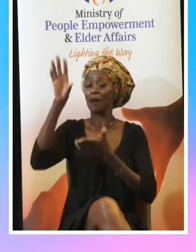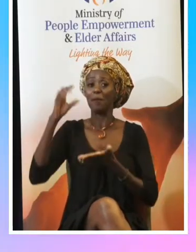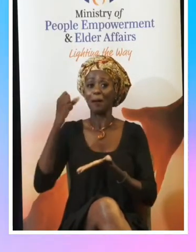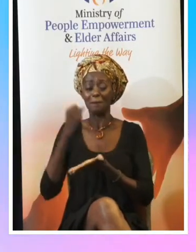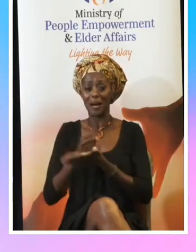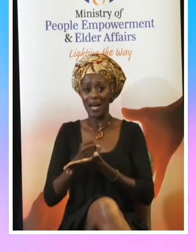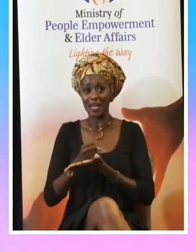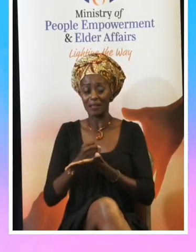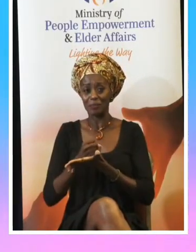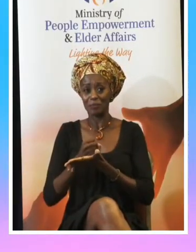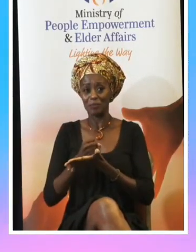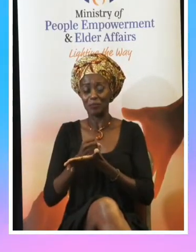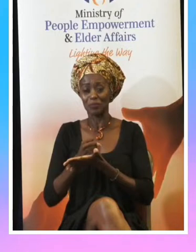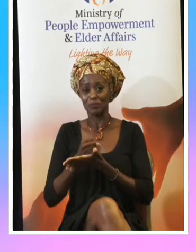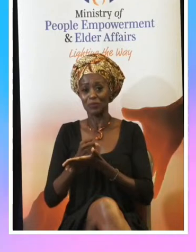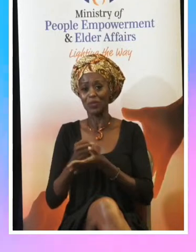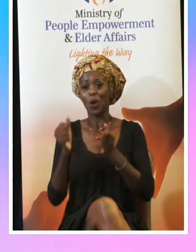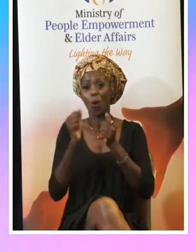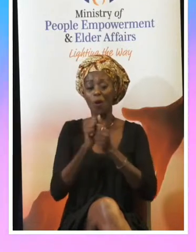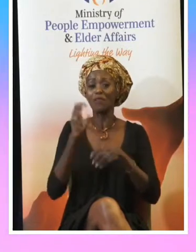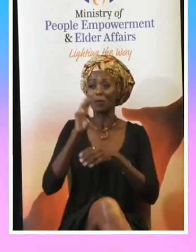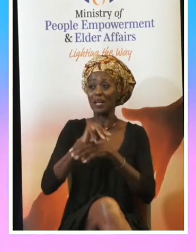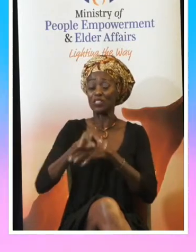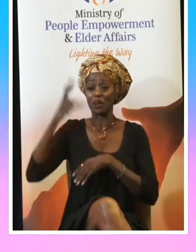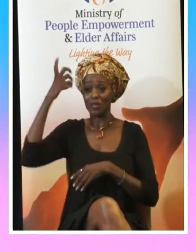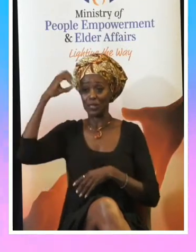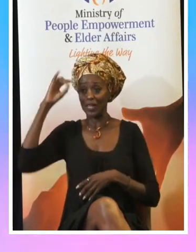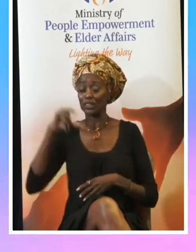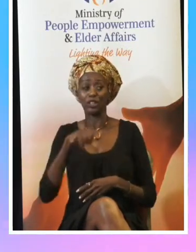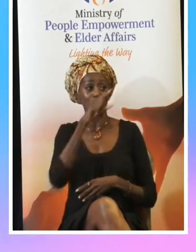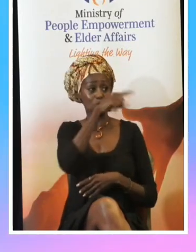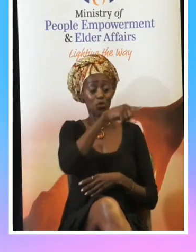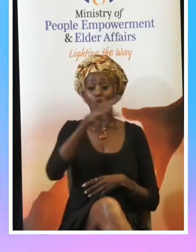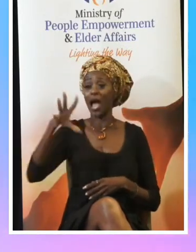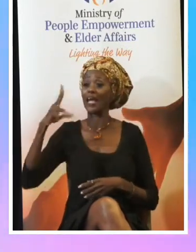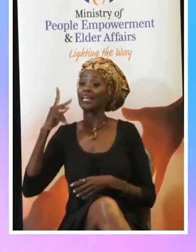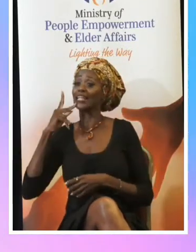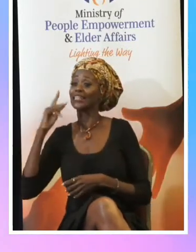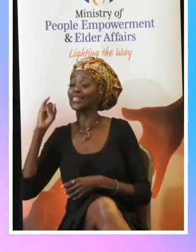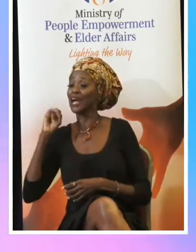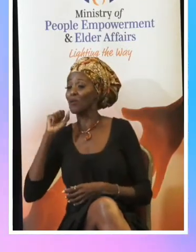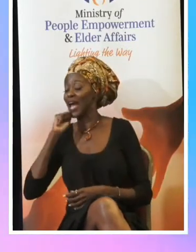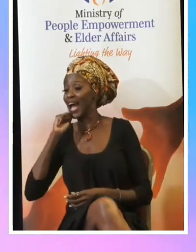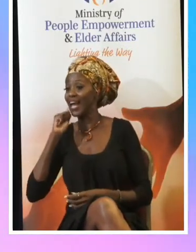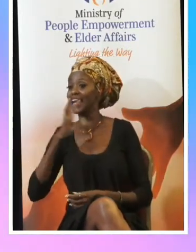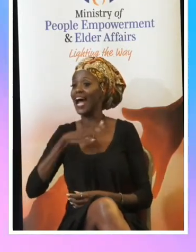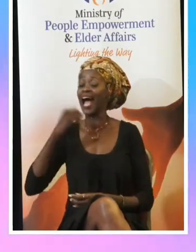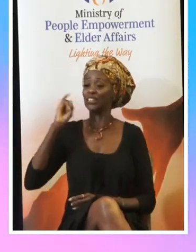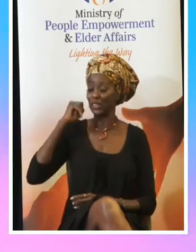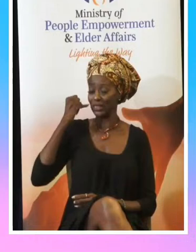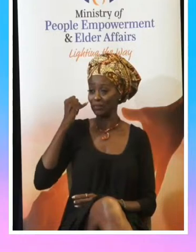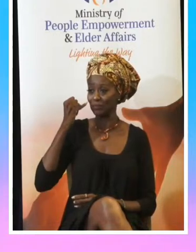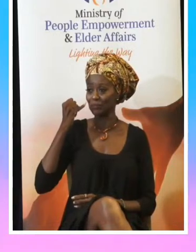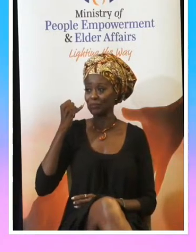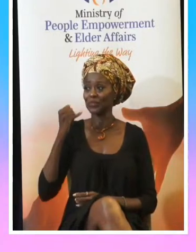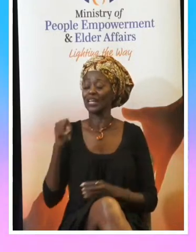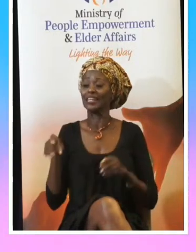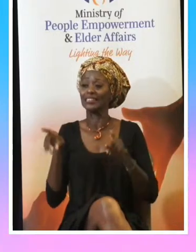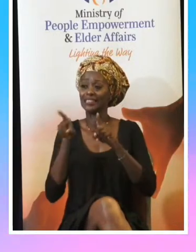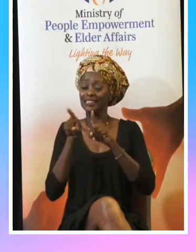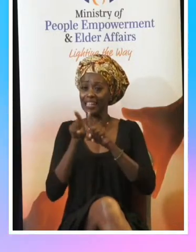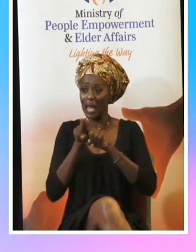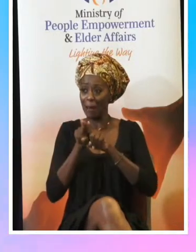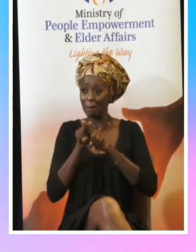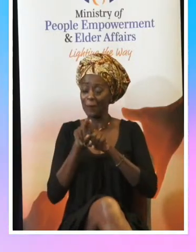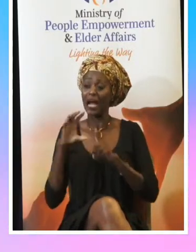to the Ministry of Education as well. You and Kerri-Ann and Janine have sat on committees to see